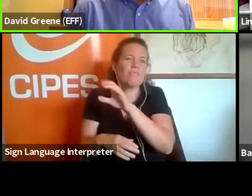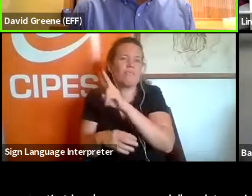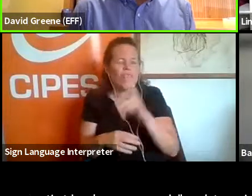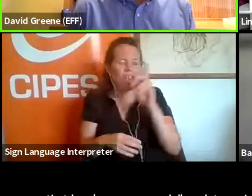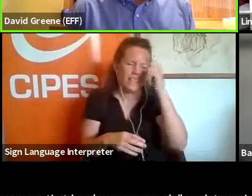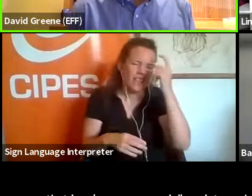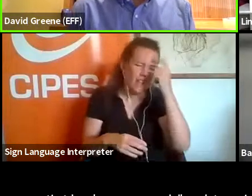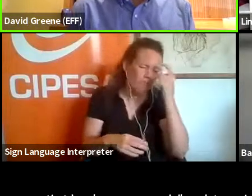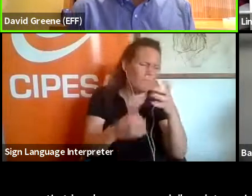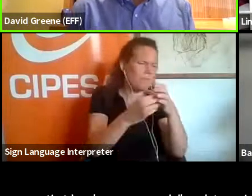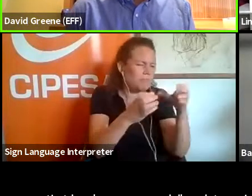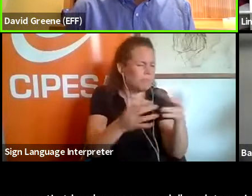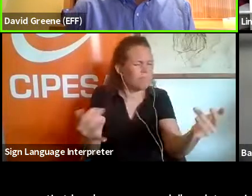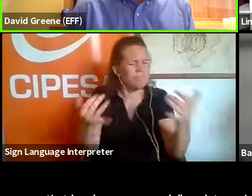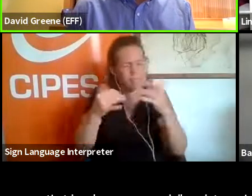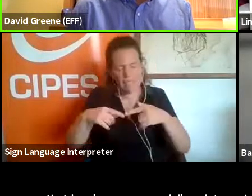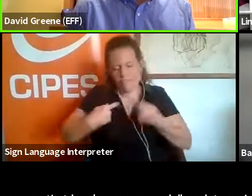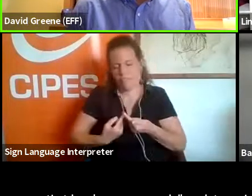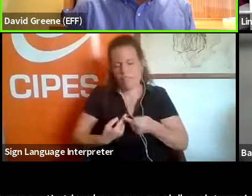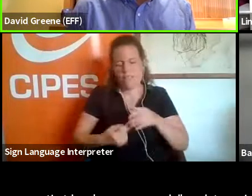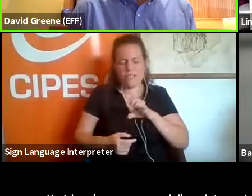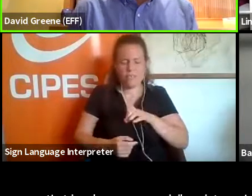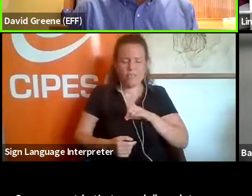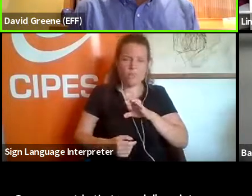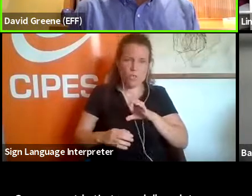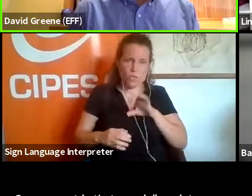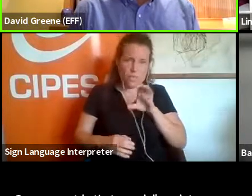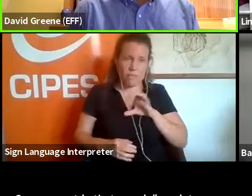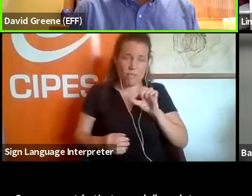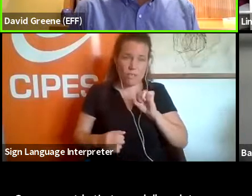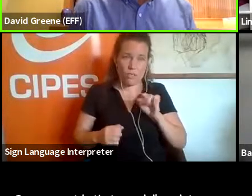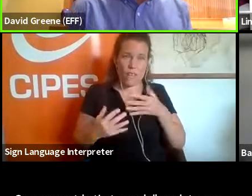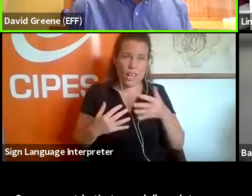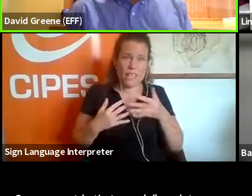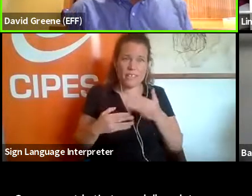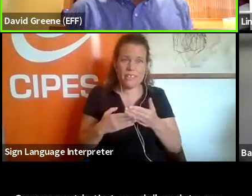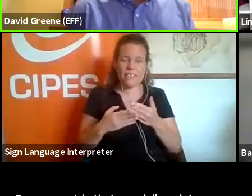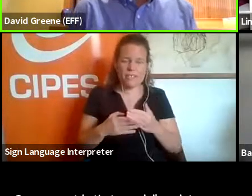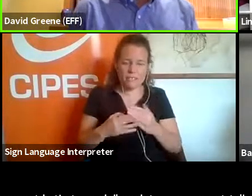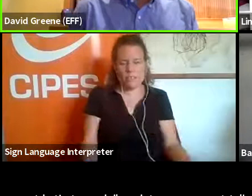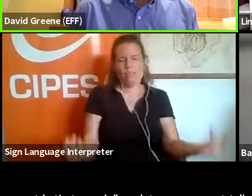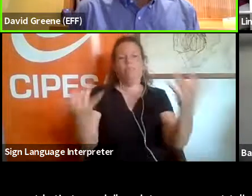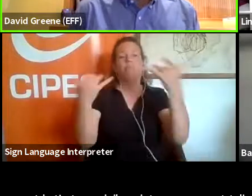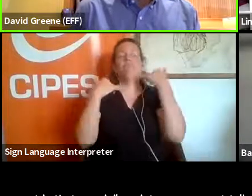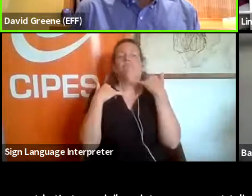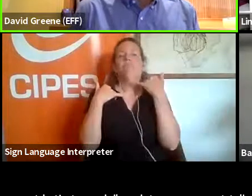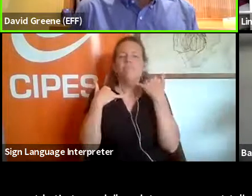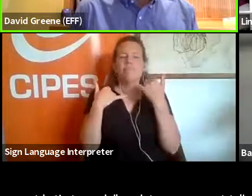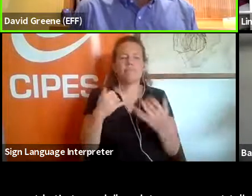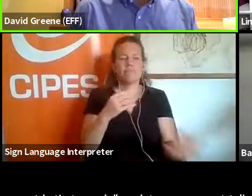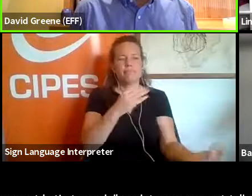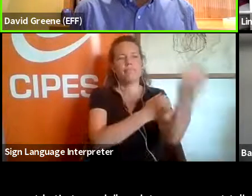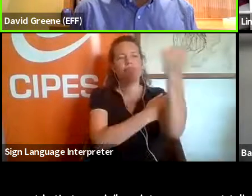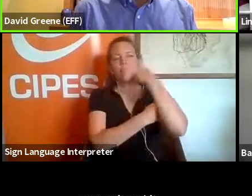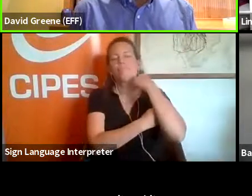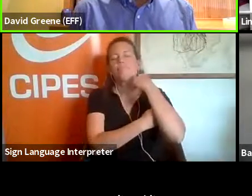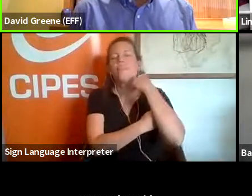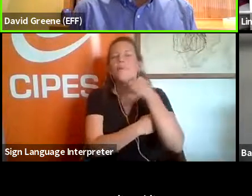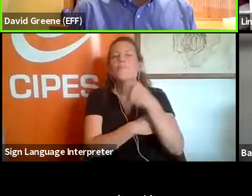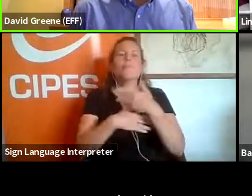that civil society, we get talked over quite a bit,